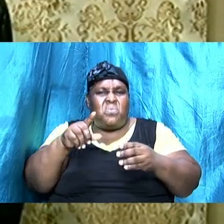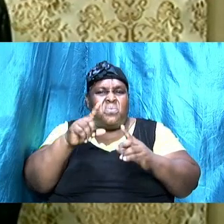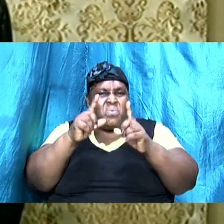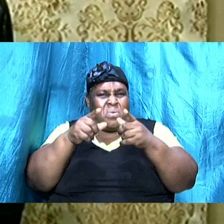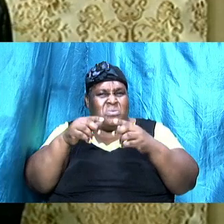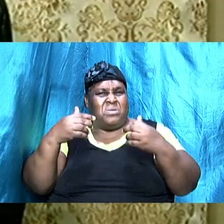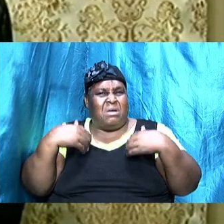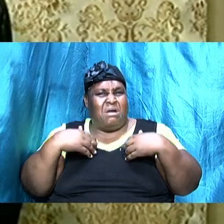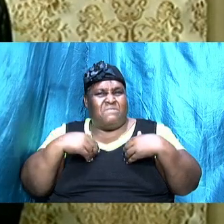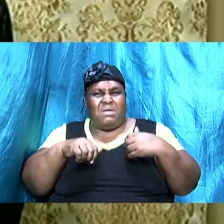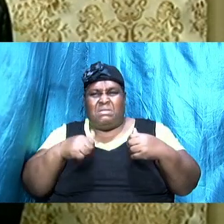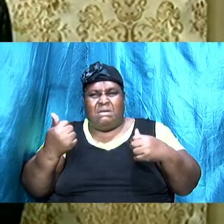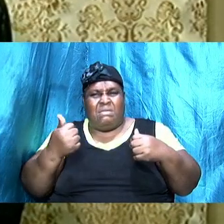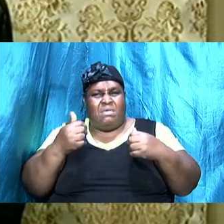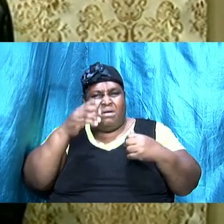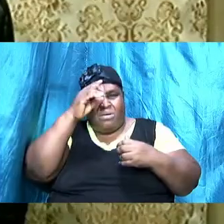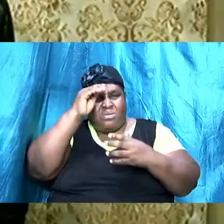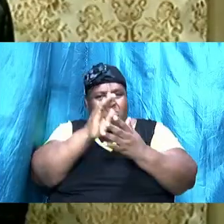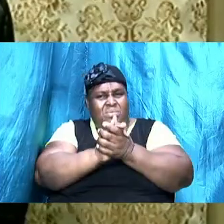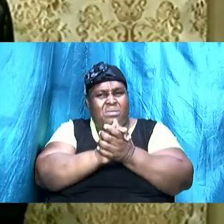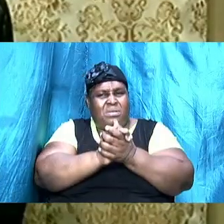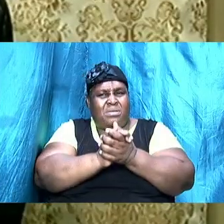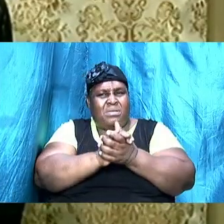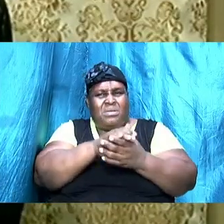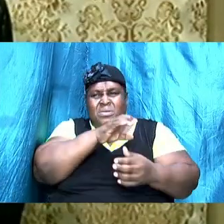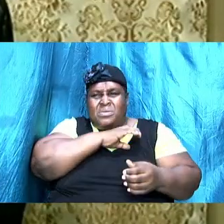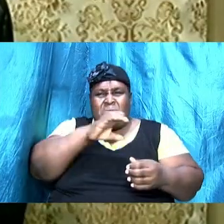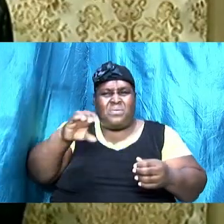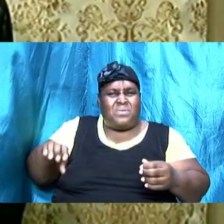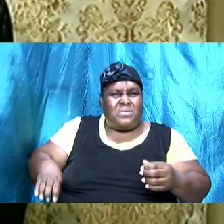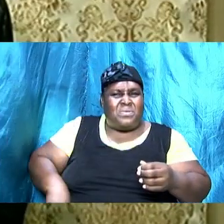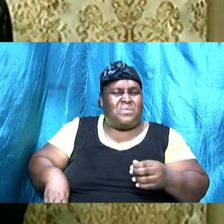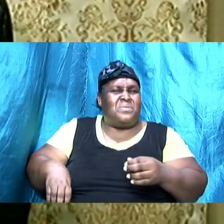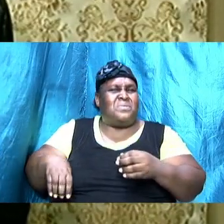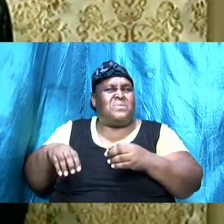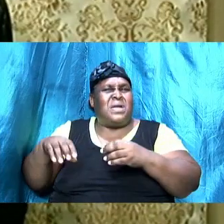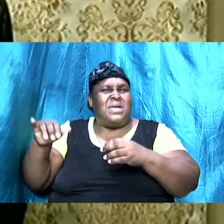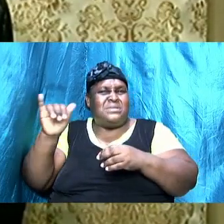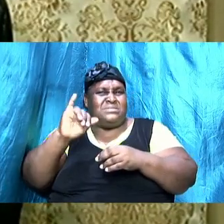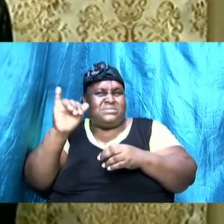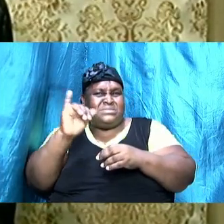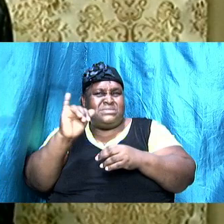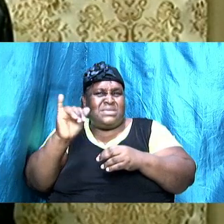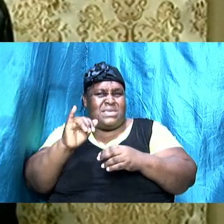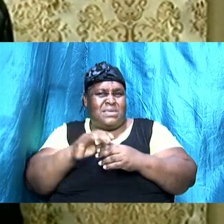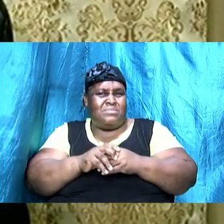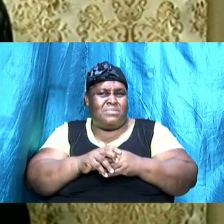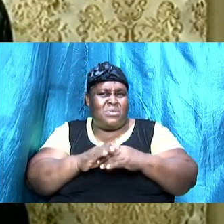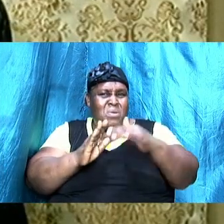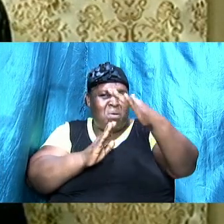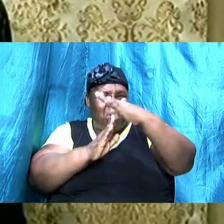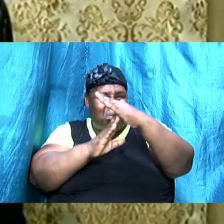be Christ-like and humble and caring and all of that. It is not the Lord.